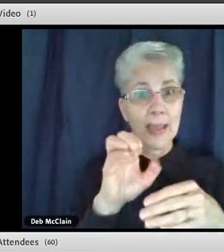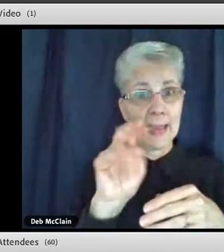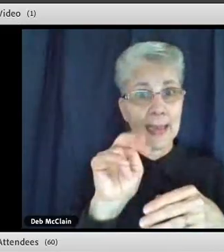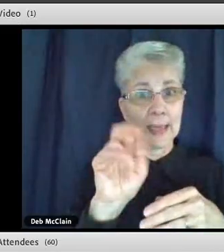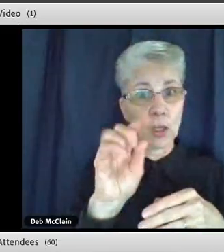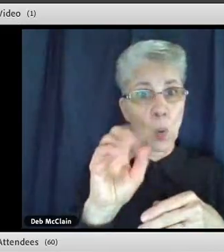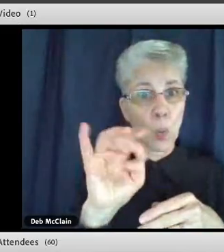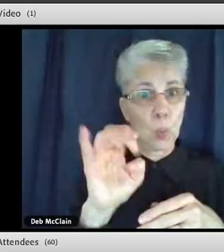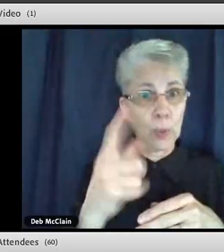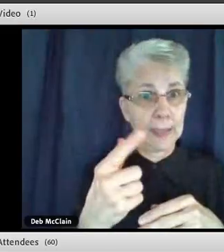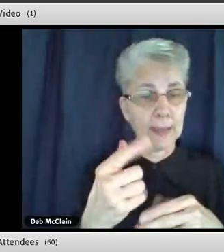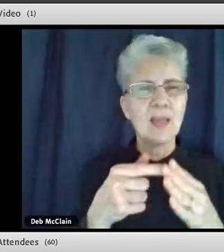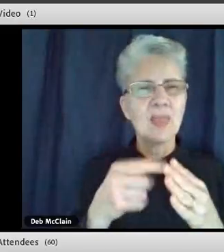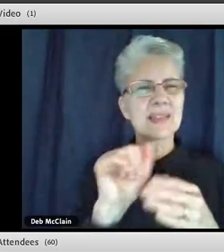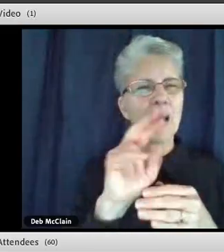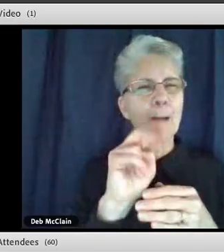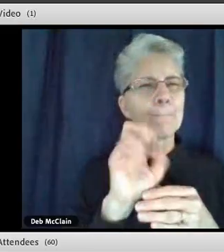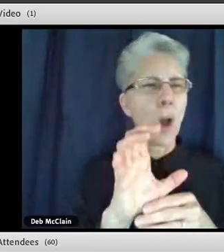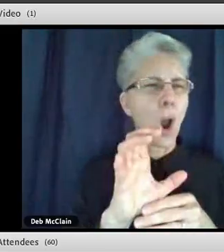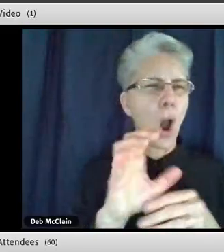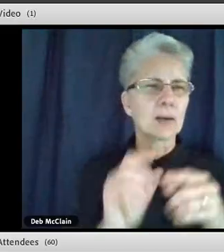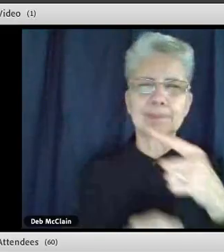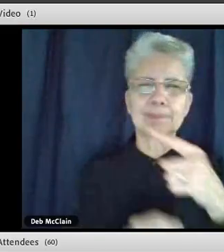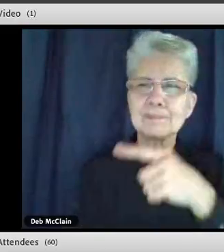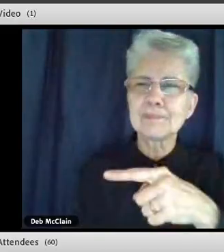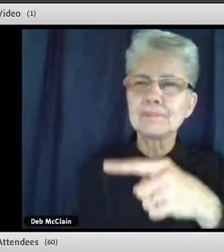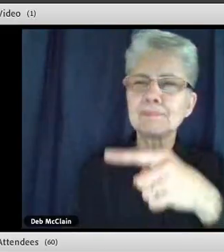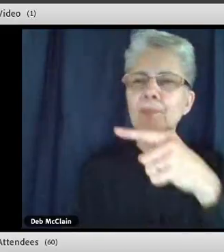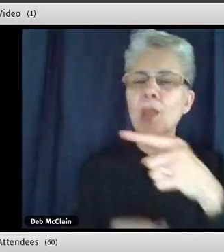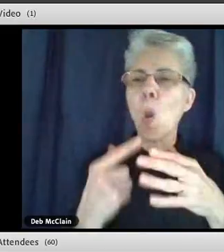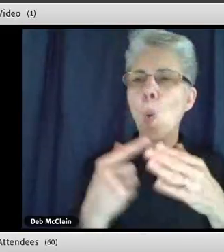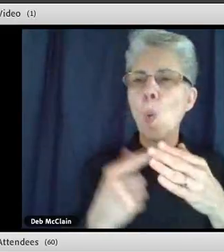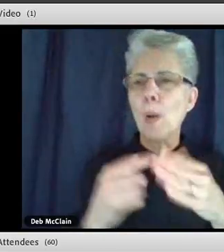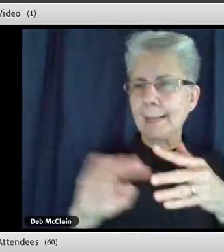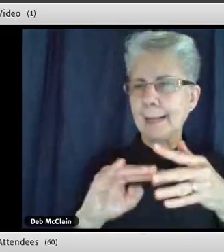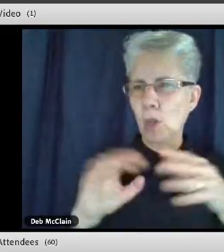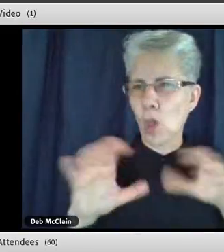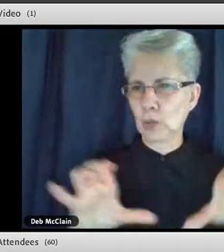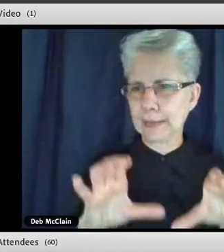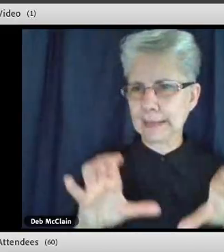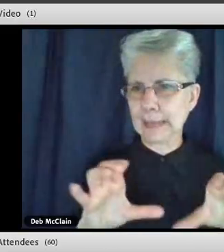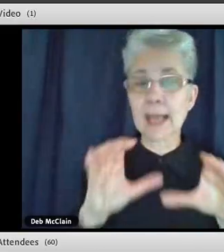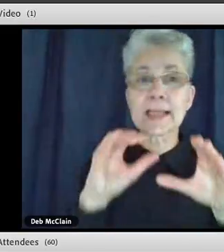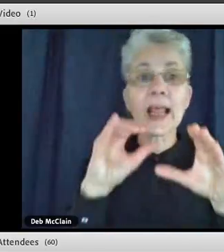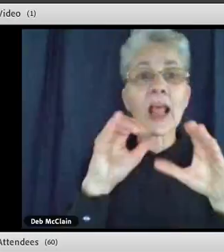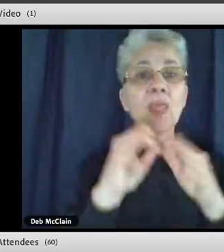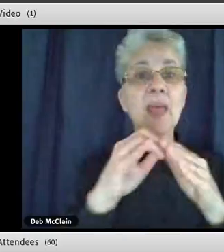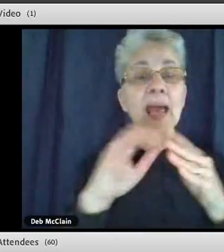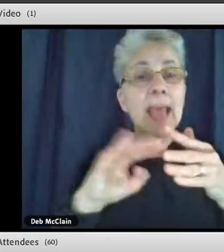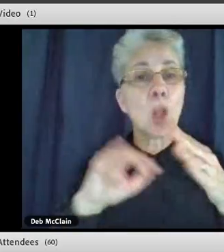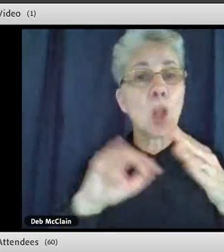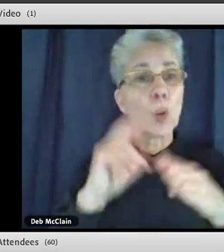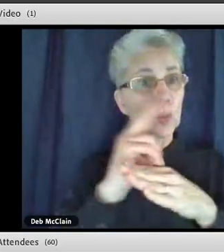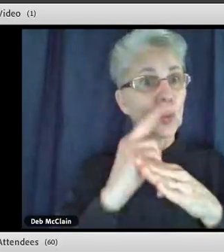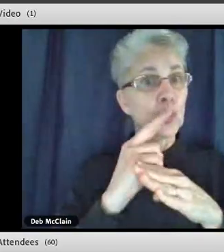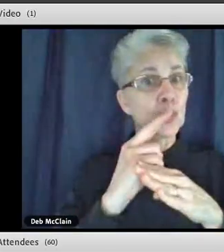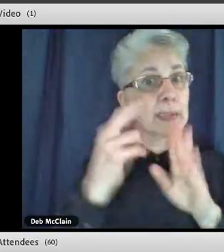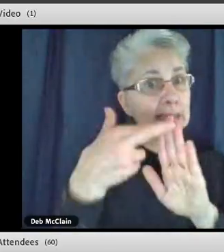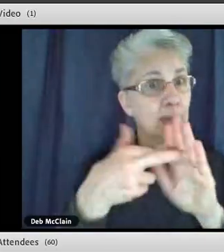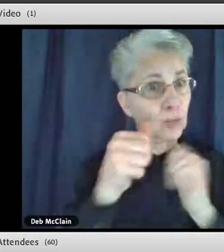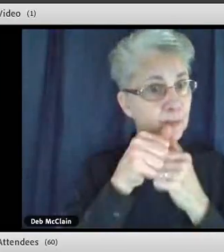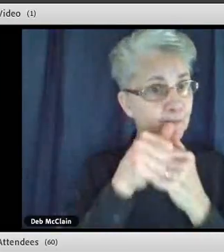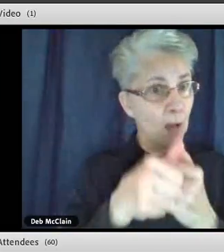is MARC. So this is all kind of part of what a cataloger does. So the cataloger utilizes standards